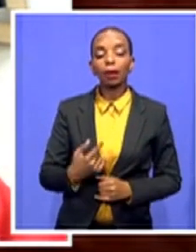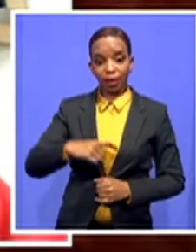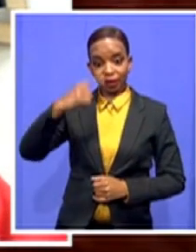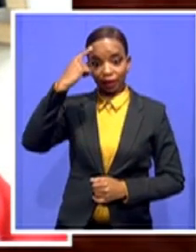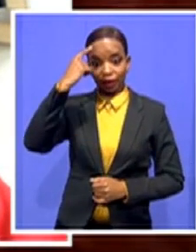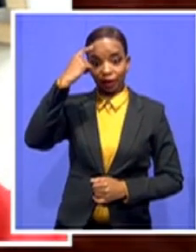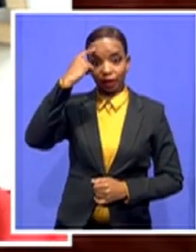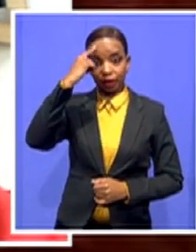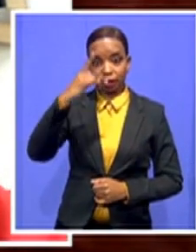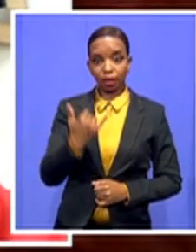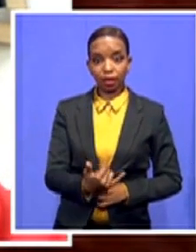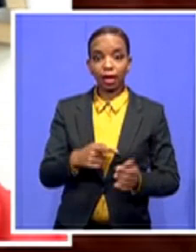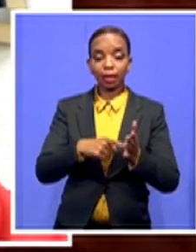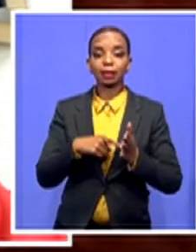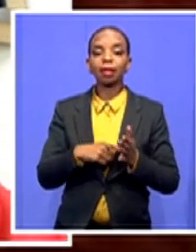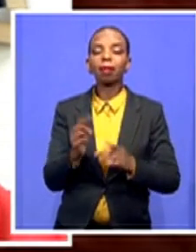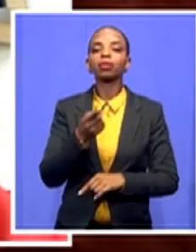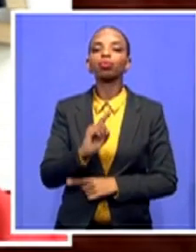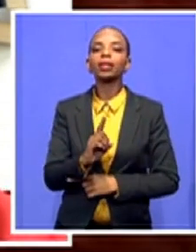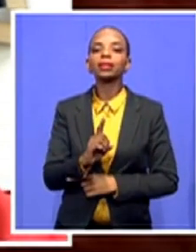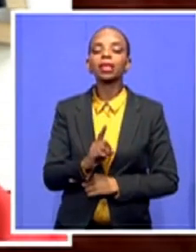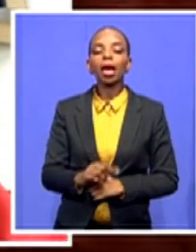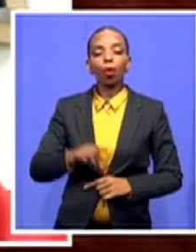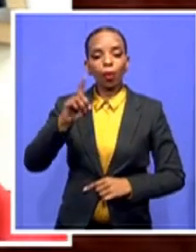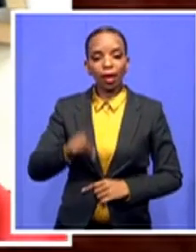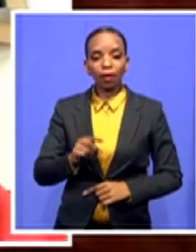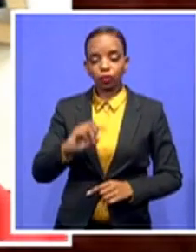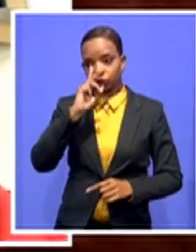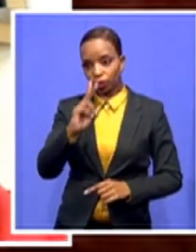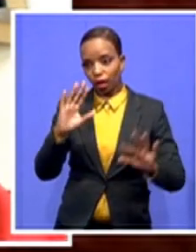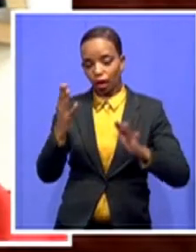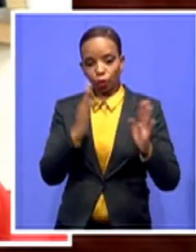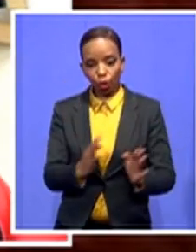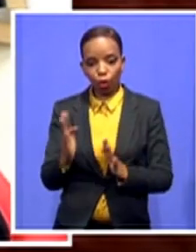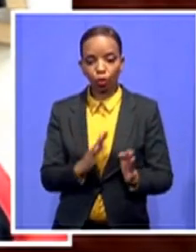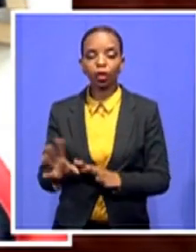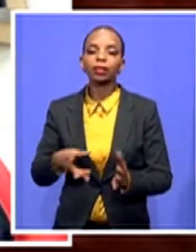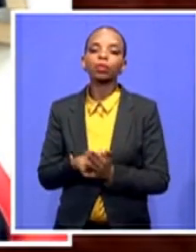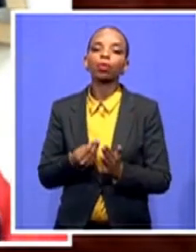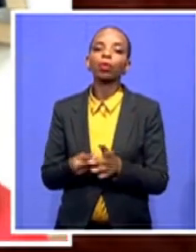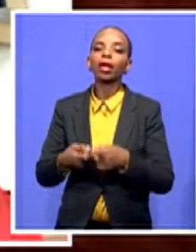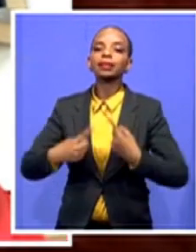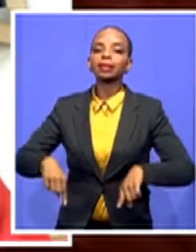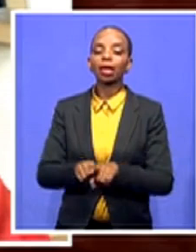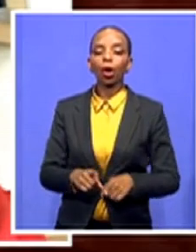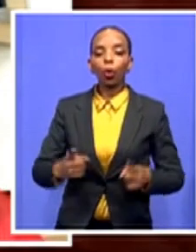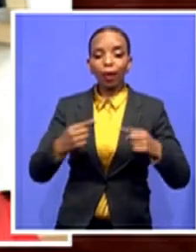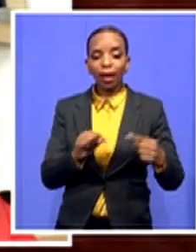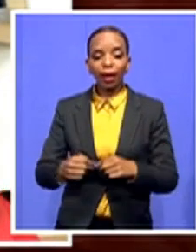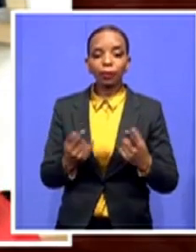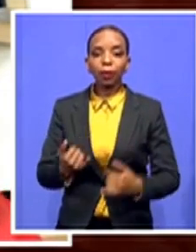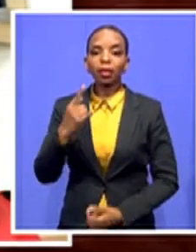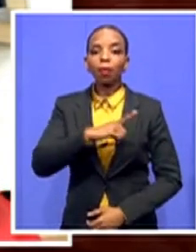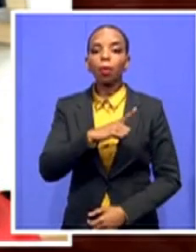how we're organizing our economy. We're arguing that we must reorganize the economy altogether to